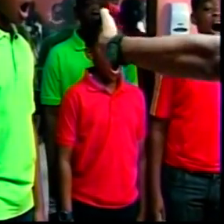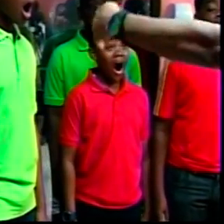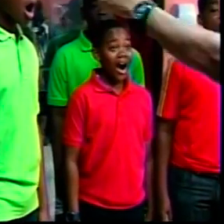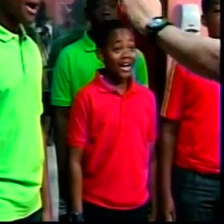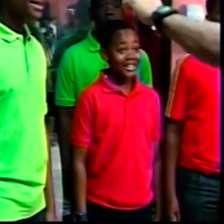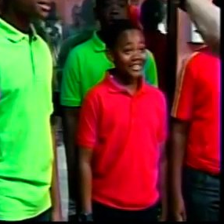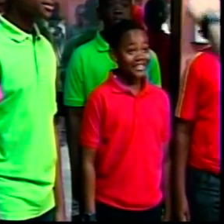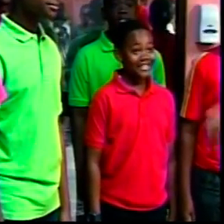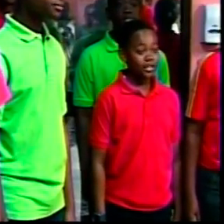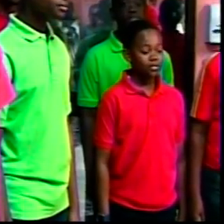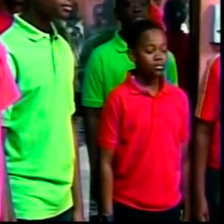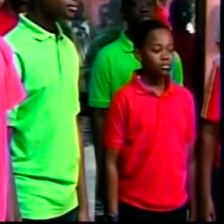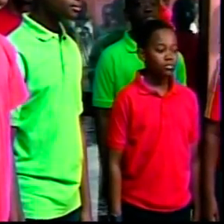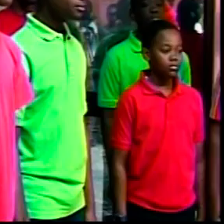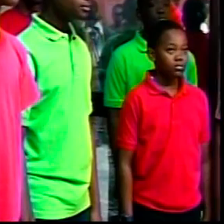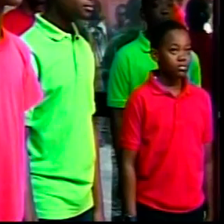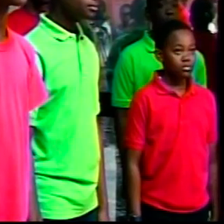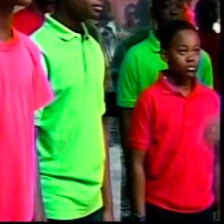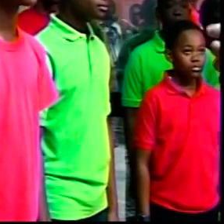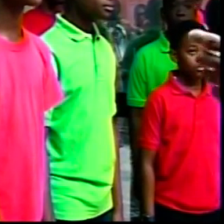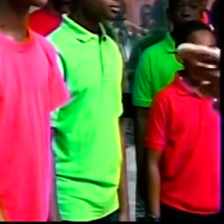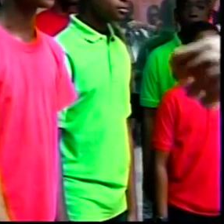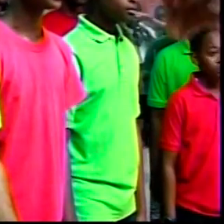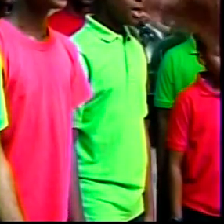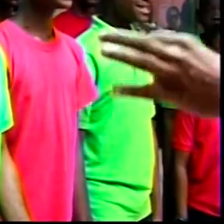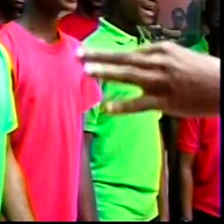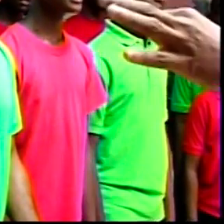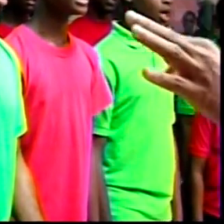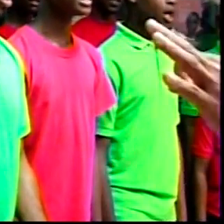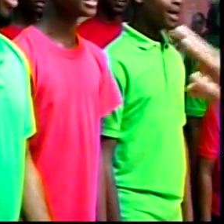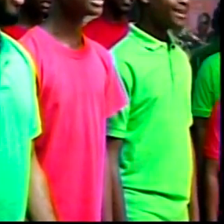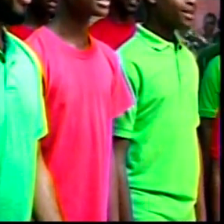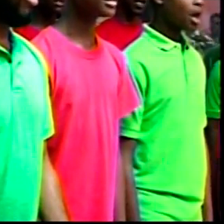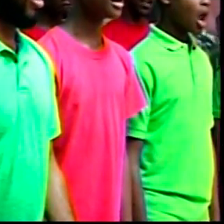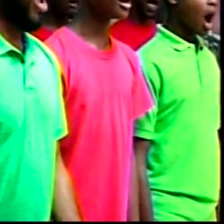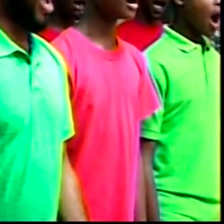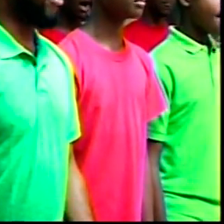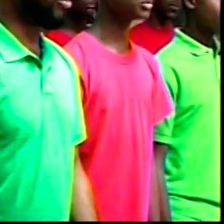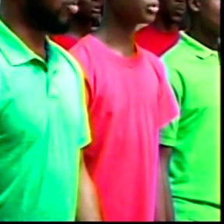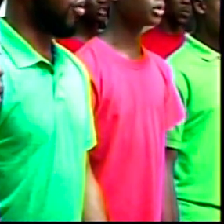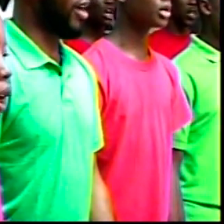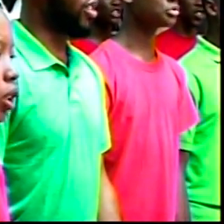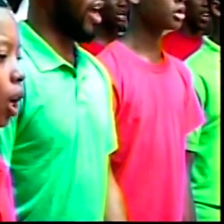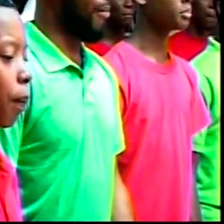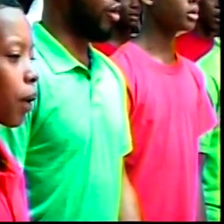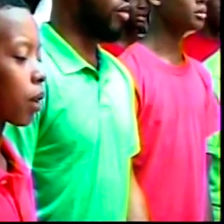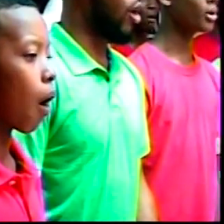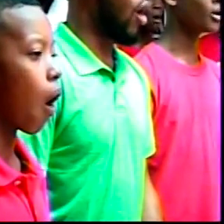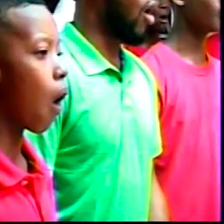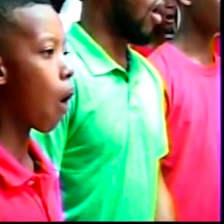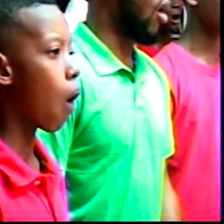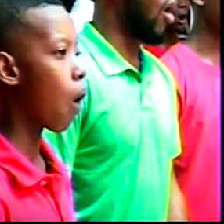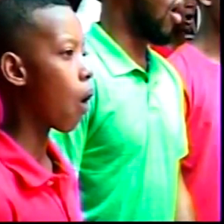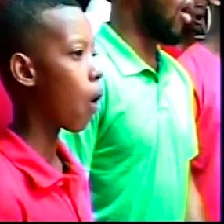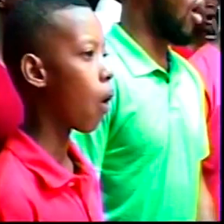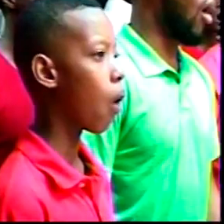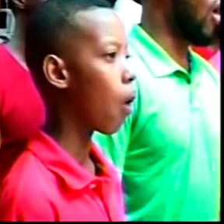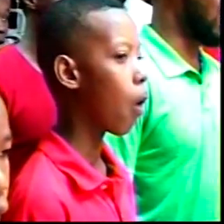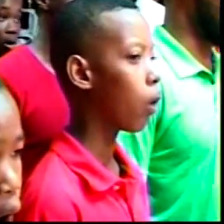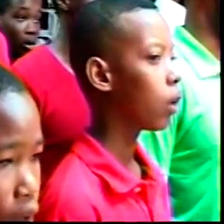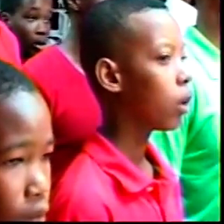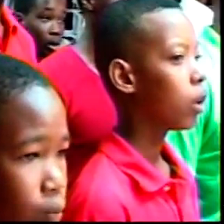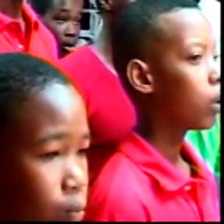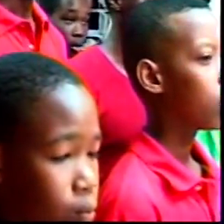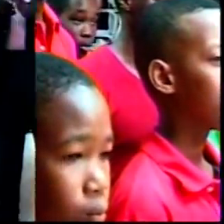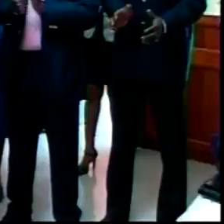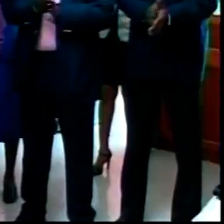executive staff. They were first serenaded by the St. Leonard's Boys Choir before heading to the ward. Accompanied by nurses